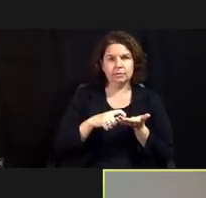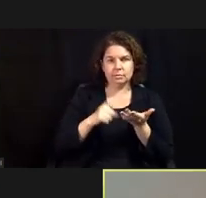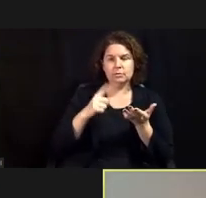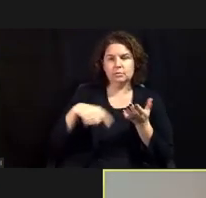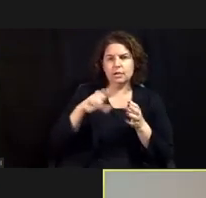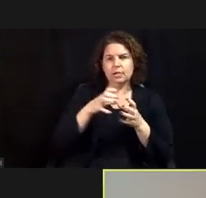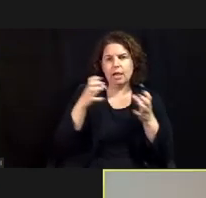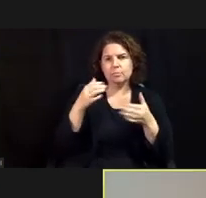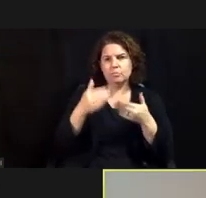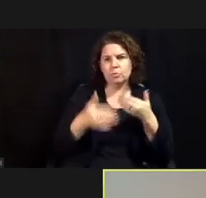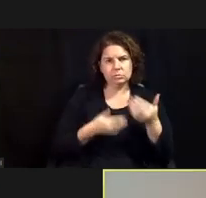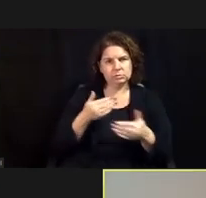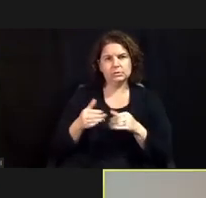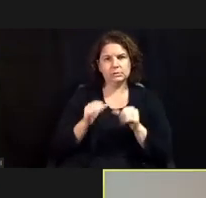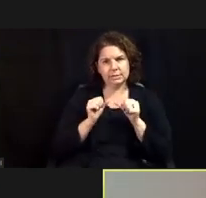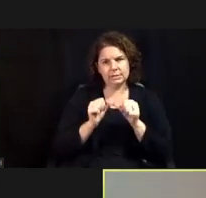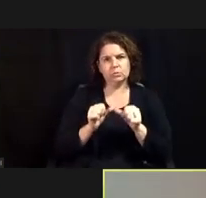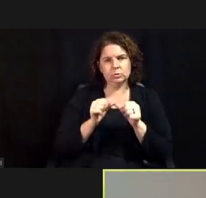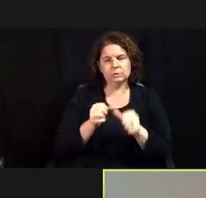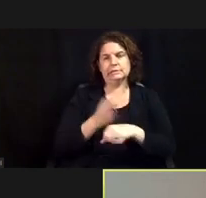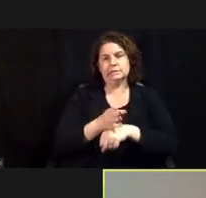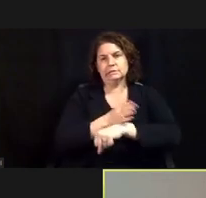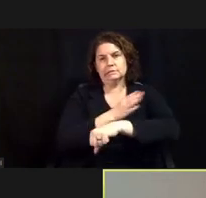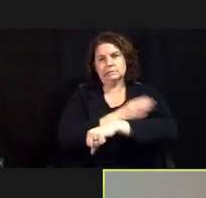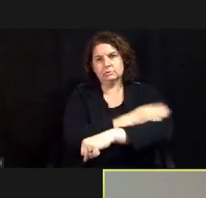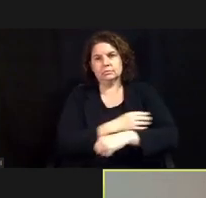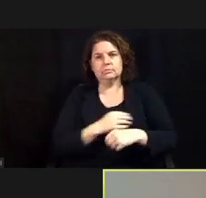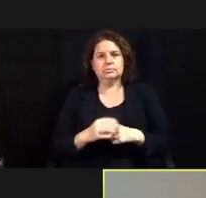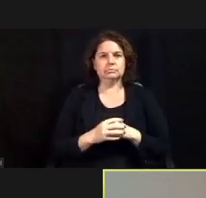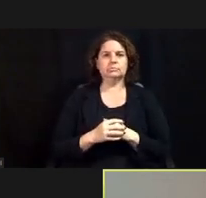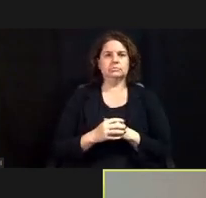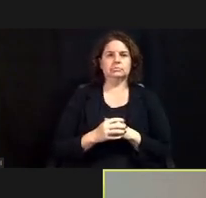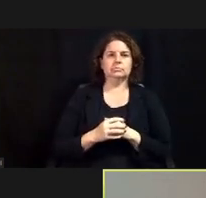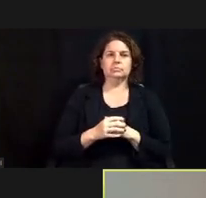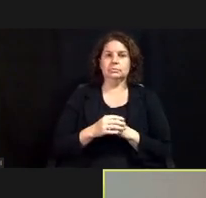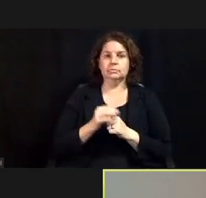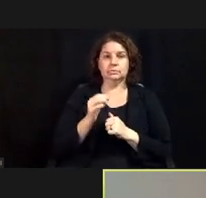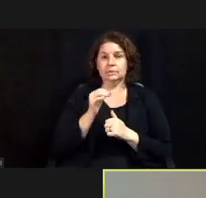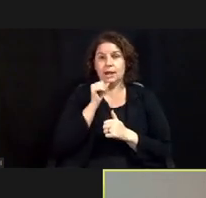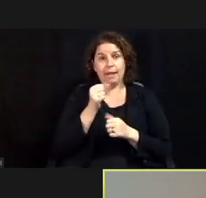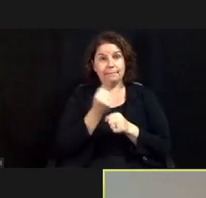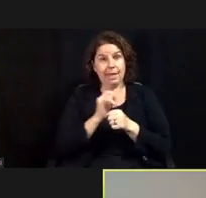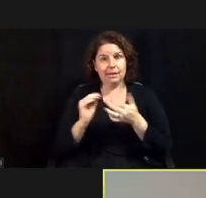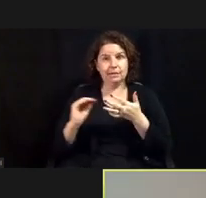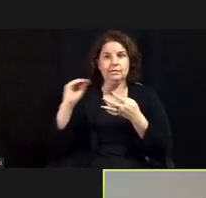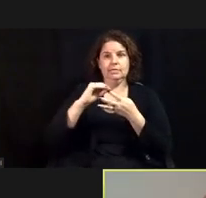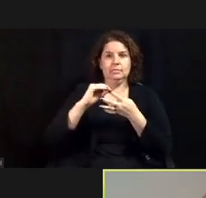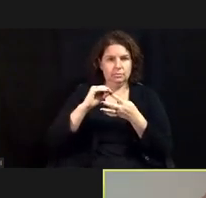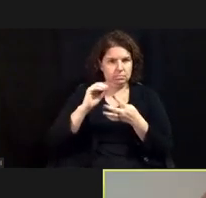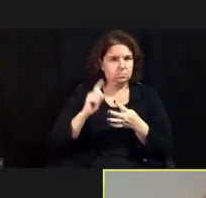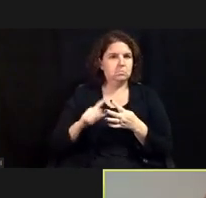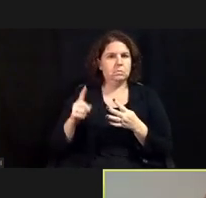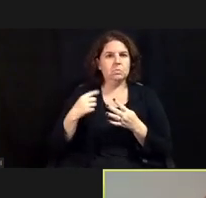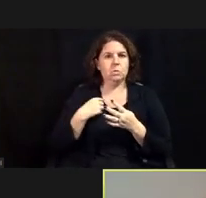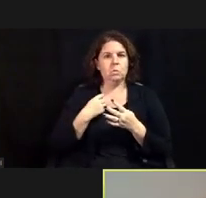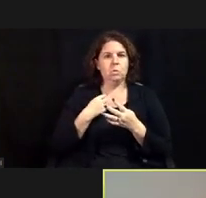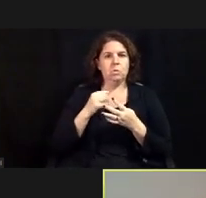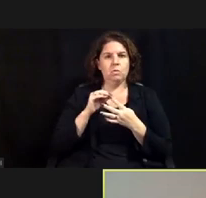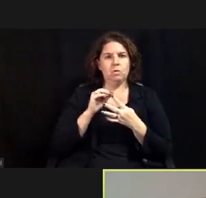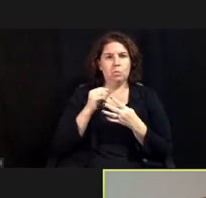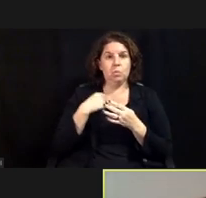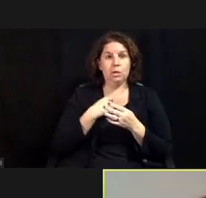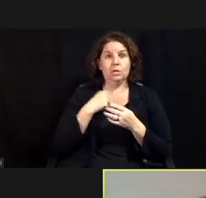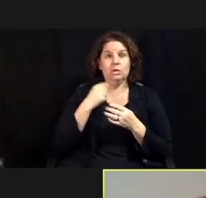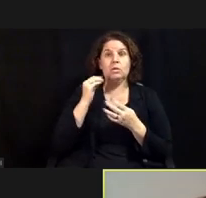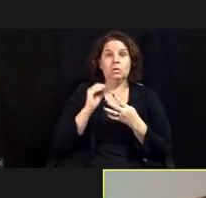progress. So, we didn't get into red last week. It's very likely that we'll be there soon. And when that happens, nail salons will be